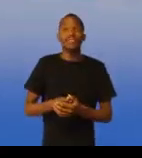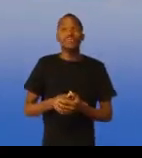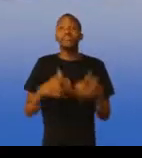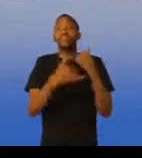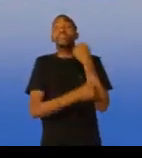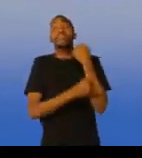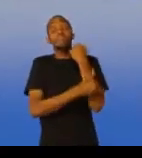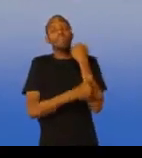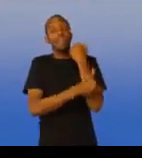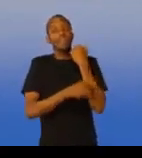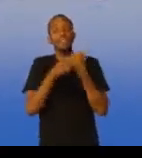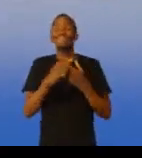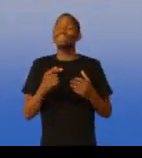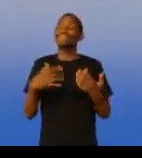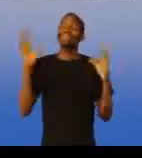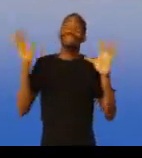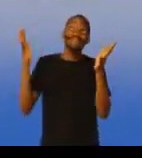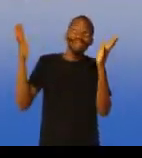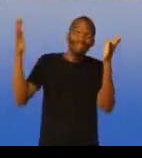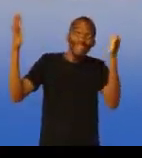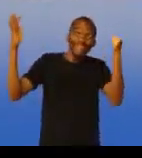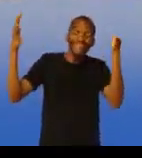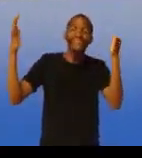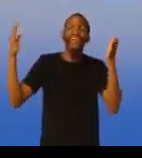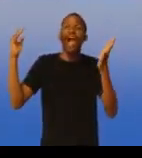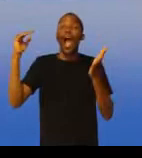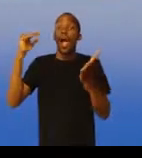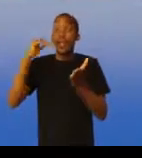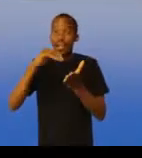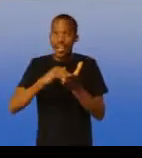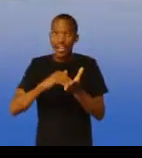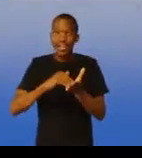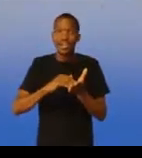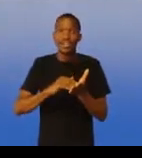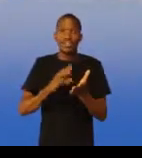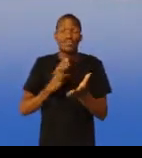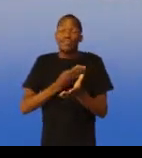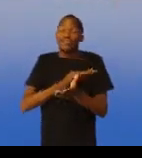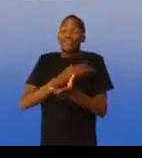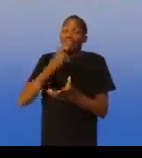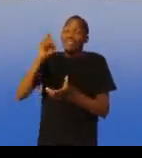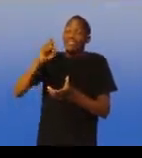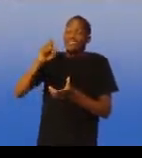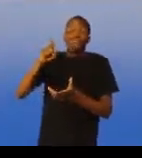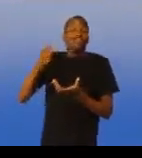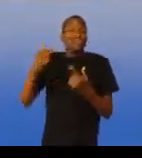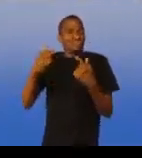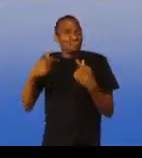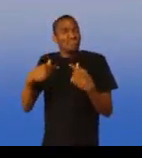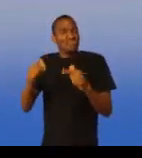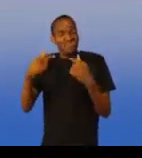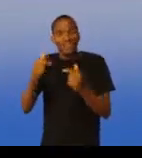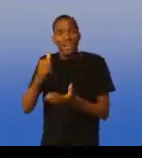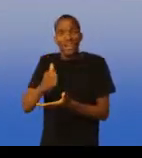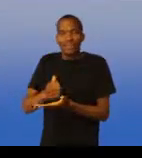country we appreciate, and we need to take their effort very